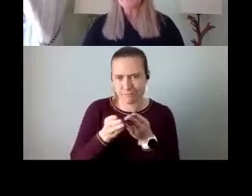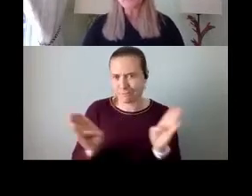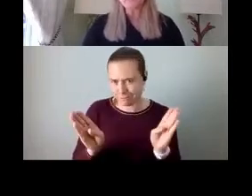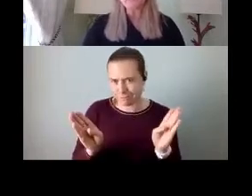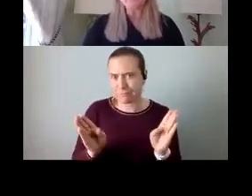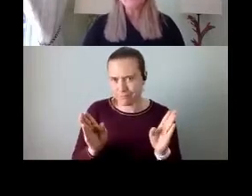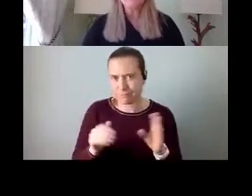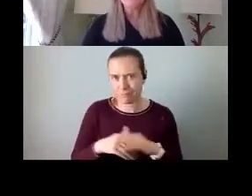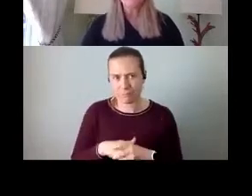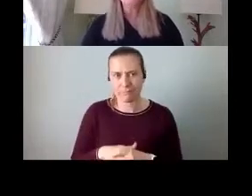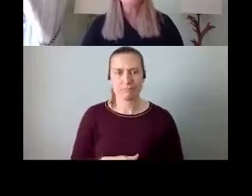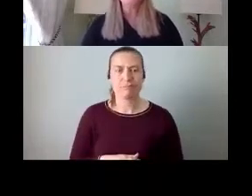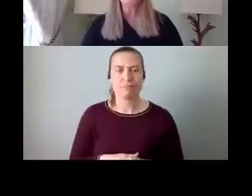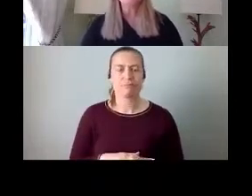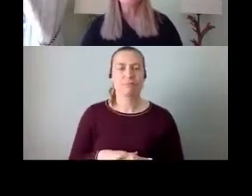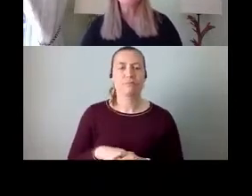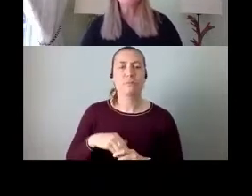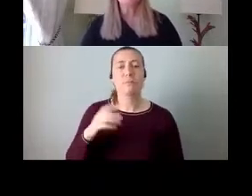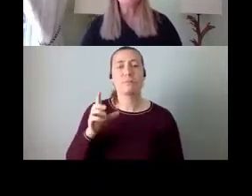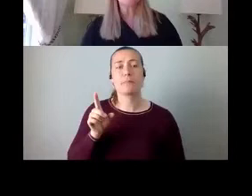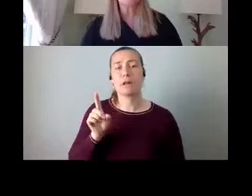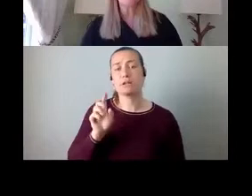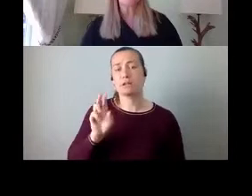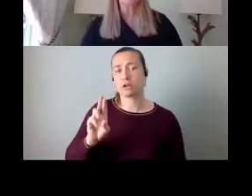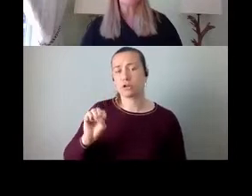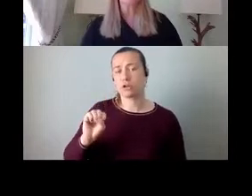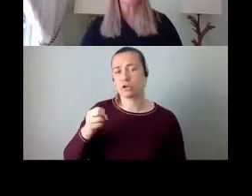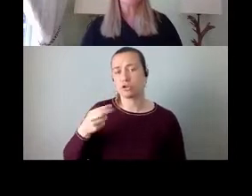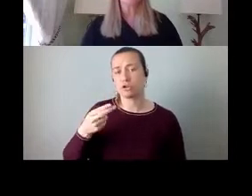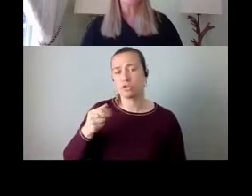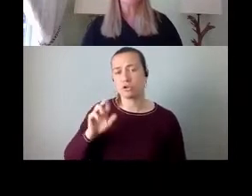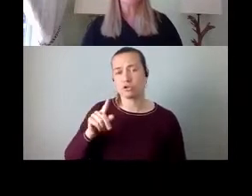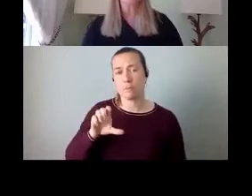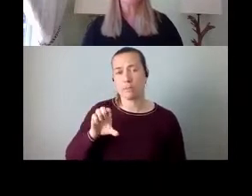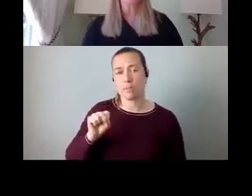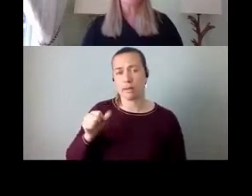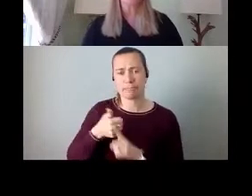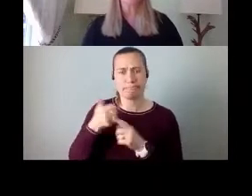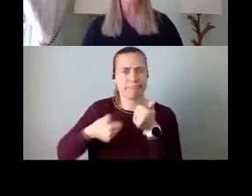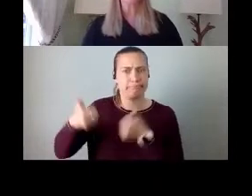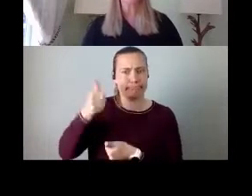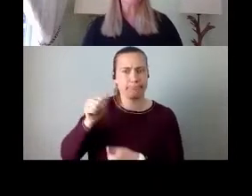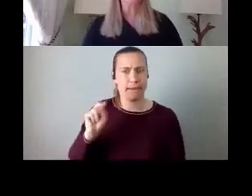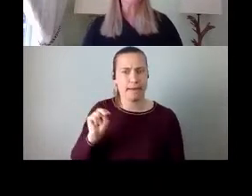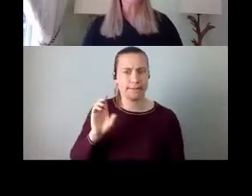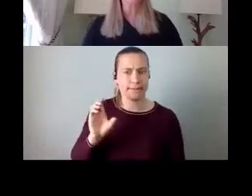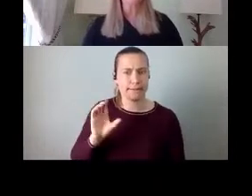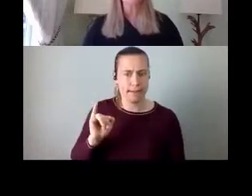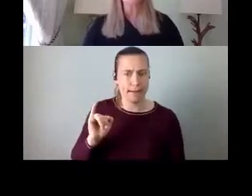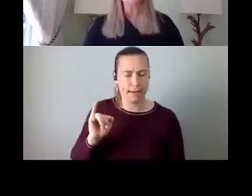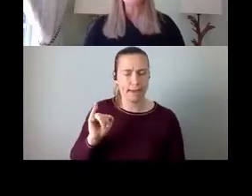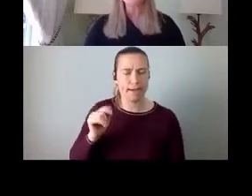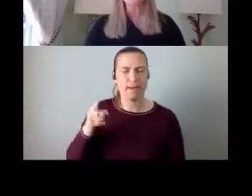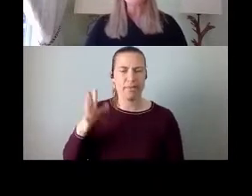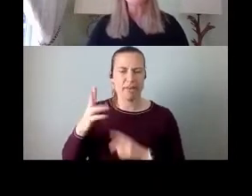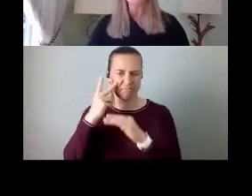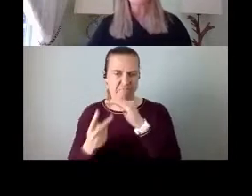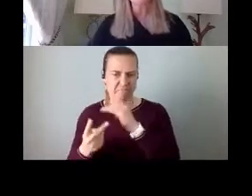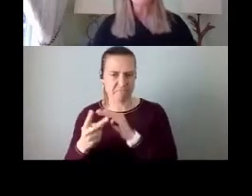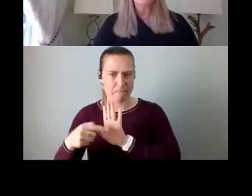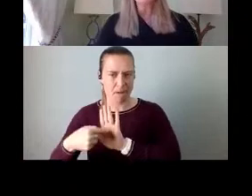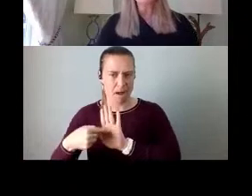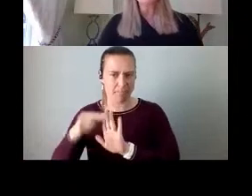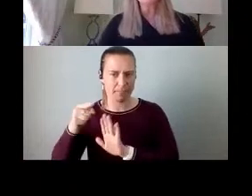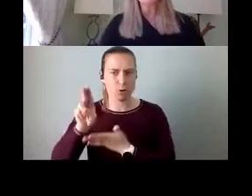palpable abnormality. And Dr. Sharpless, who is the head of NCI, through some modeling that was done at the University of